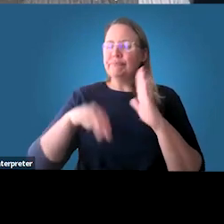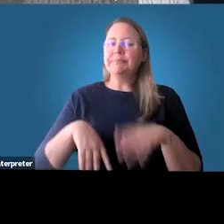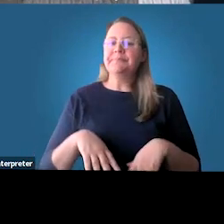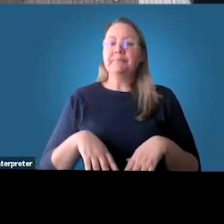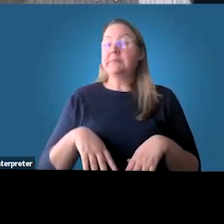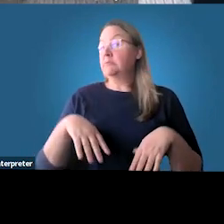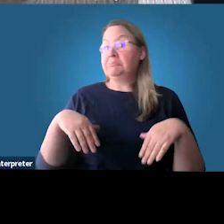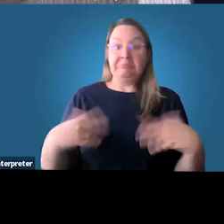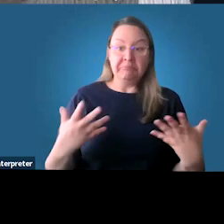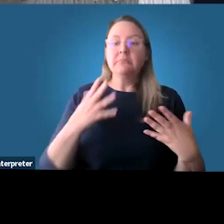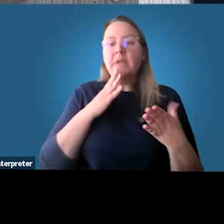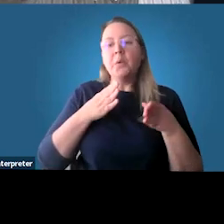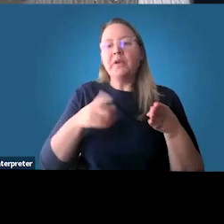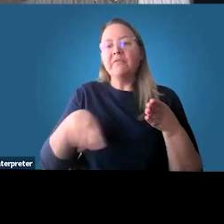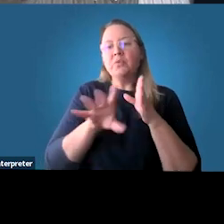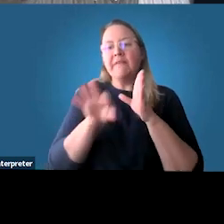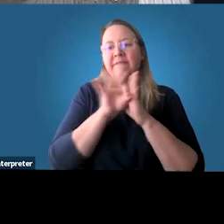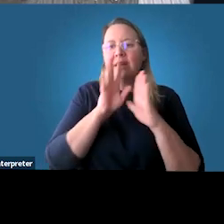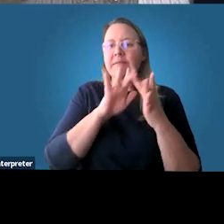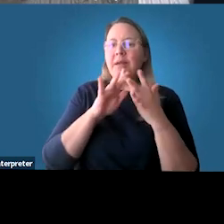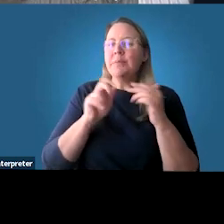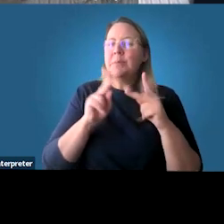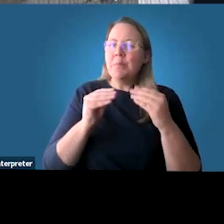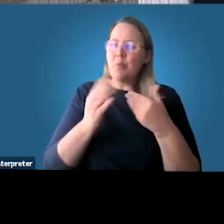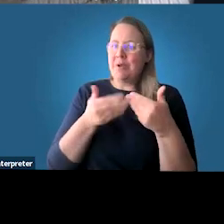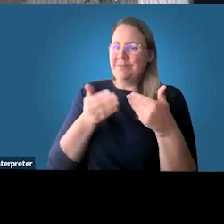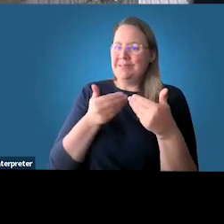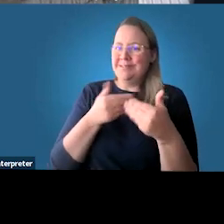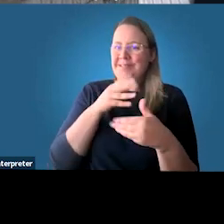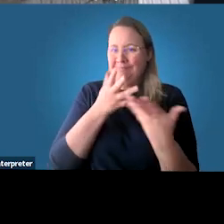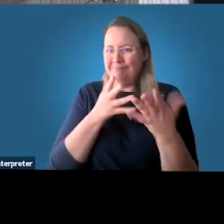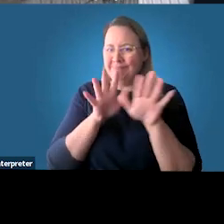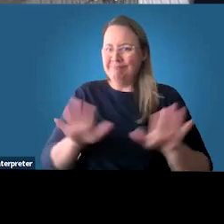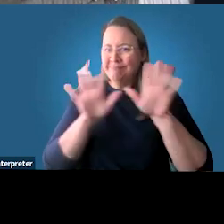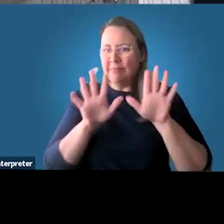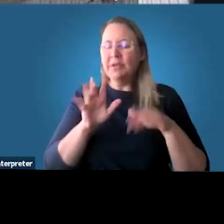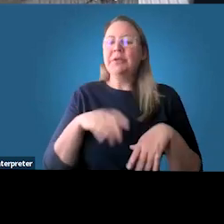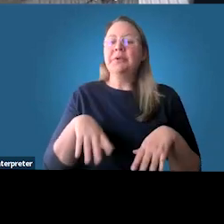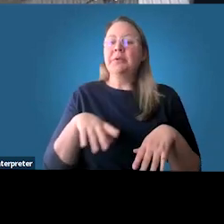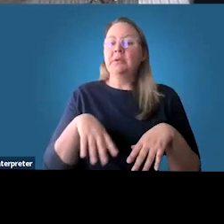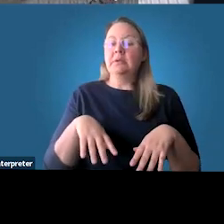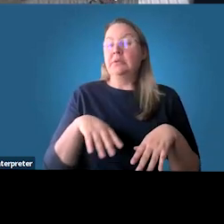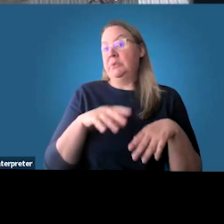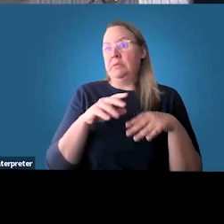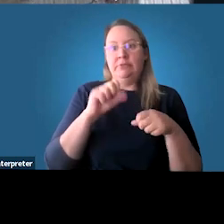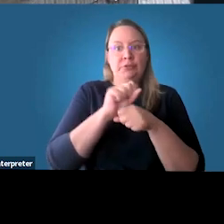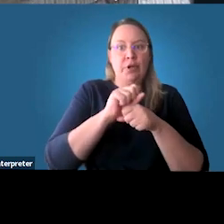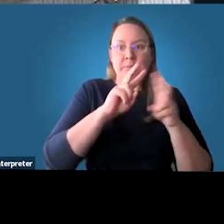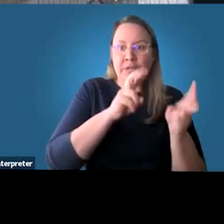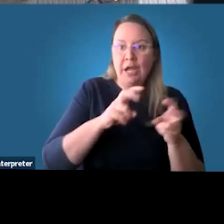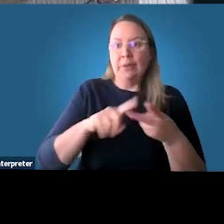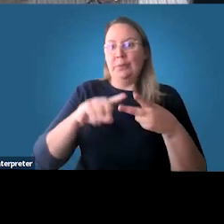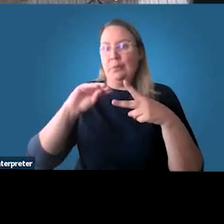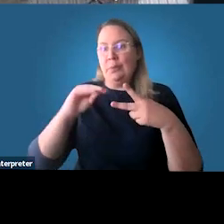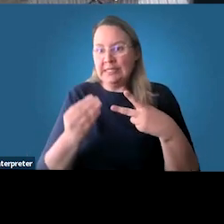What it is a way for you to find and connect with folks more easily than ever in the network. You can filter by job title,